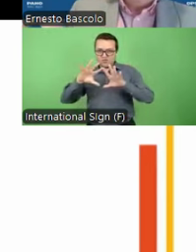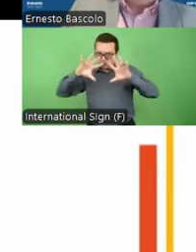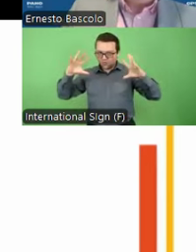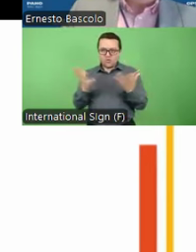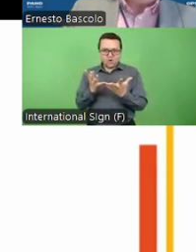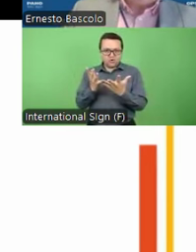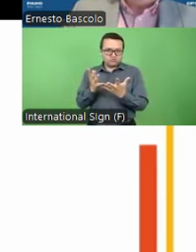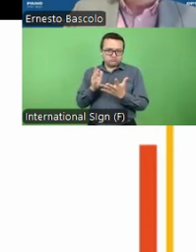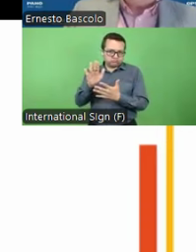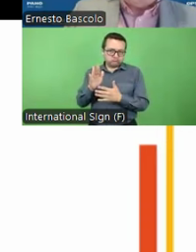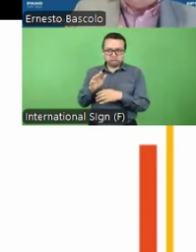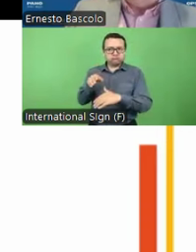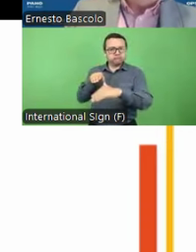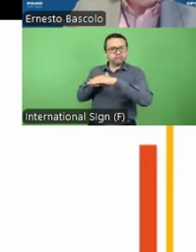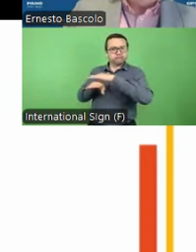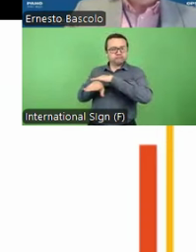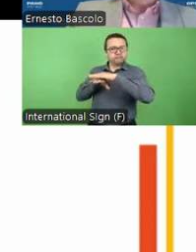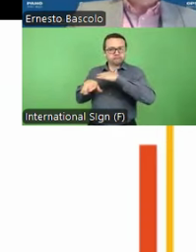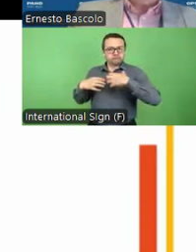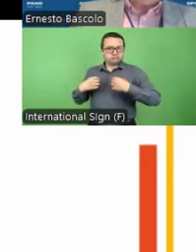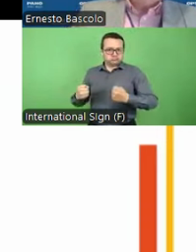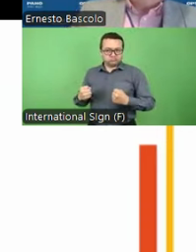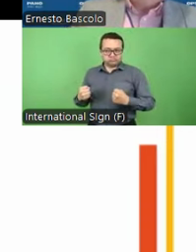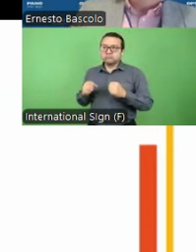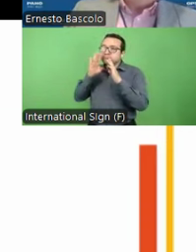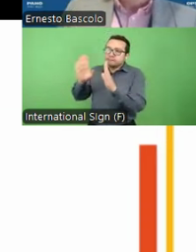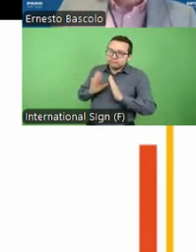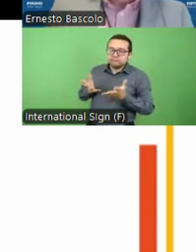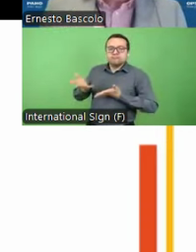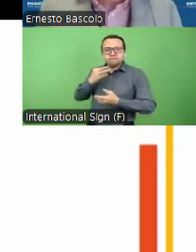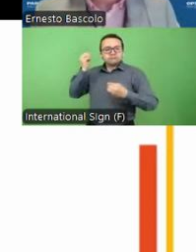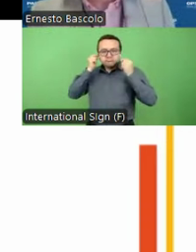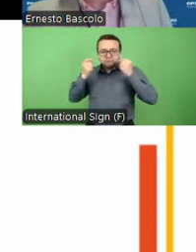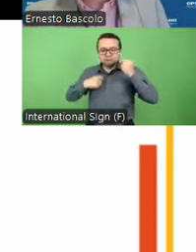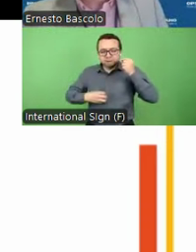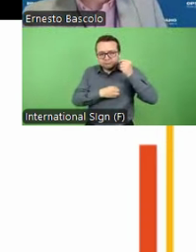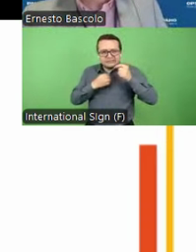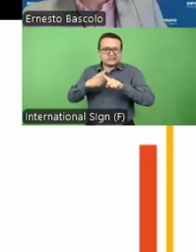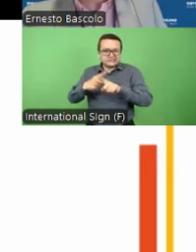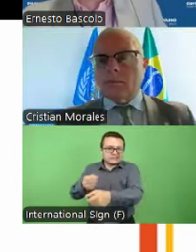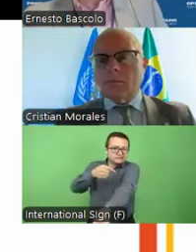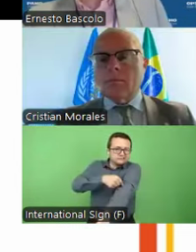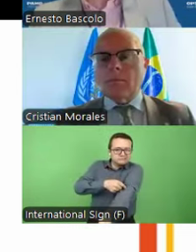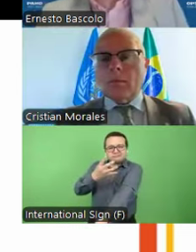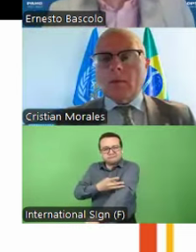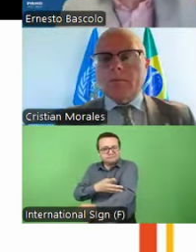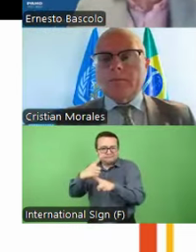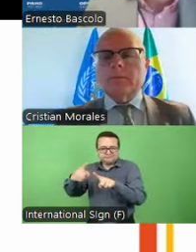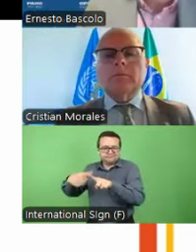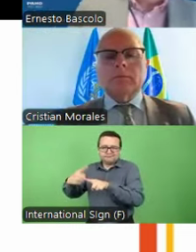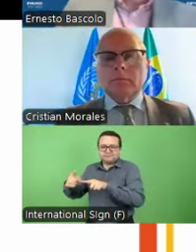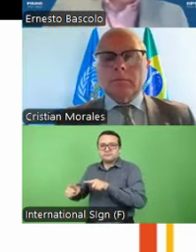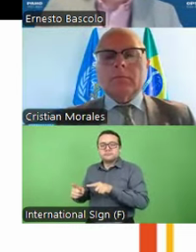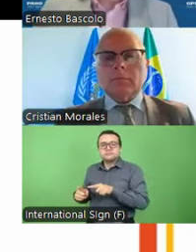experimenta gastos health catastróficos. services, Y nos they estamos refiriendo a experience un número catastrophic expenses. sumamente We are not importante, we're ¿no? Casi talking about 80 an important millones